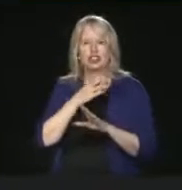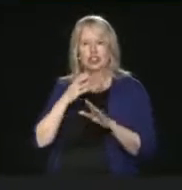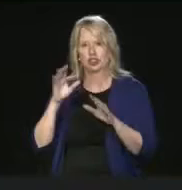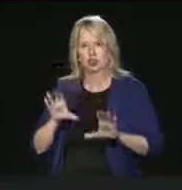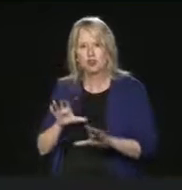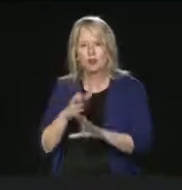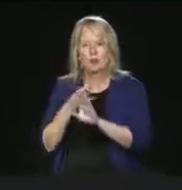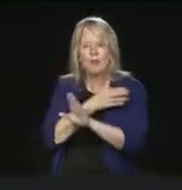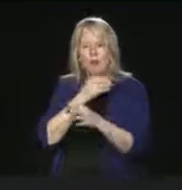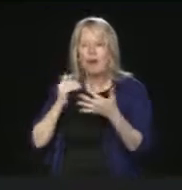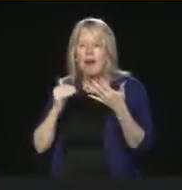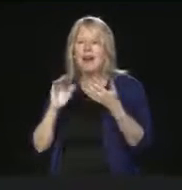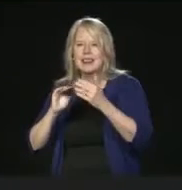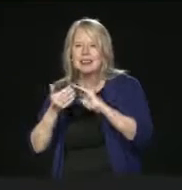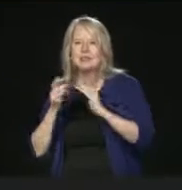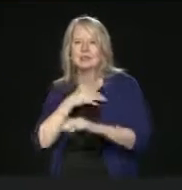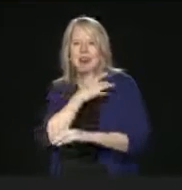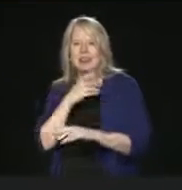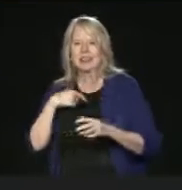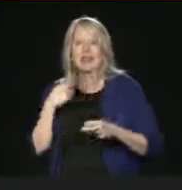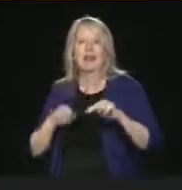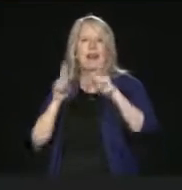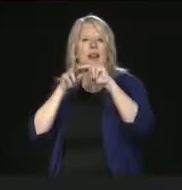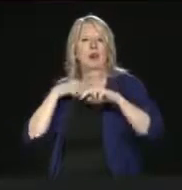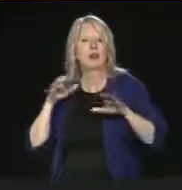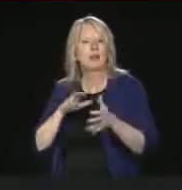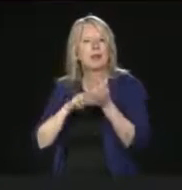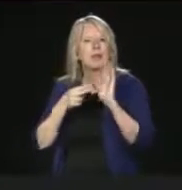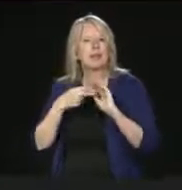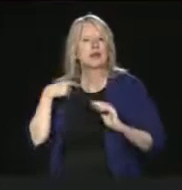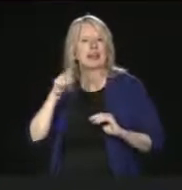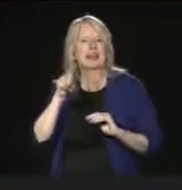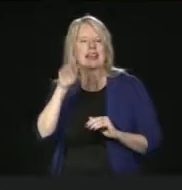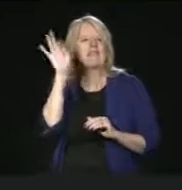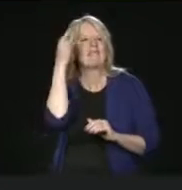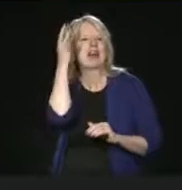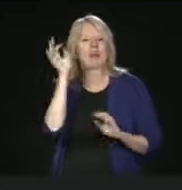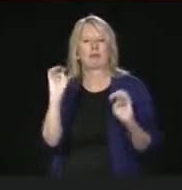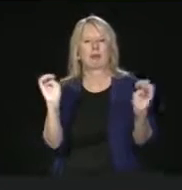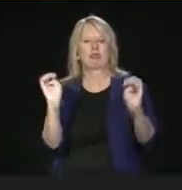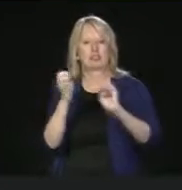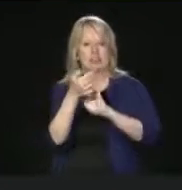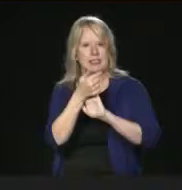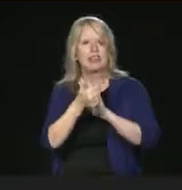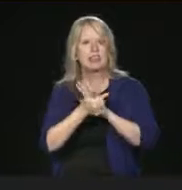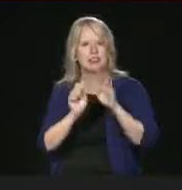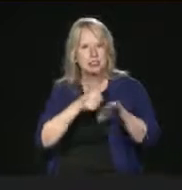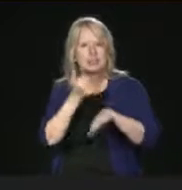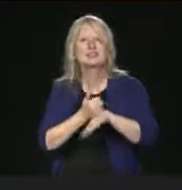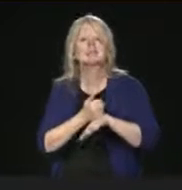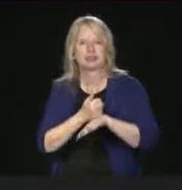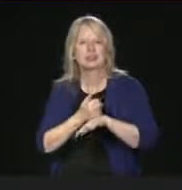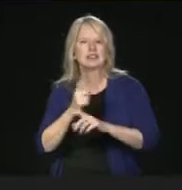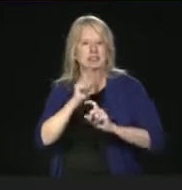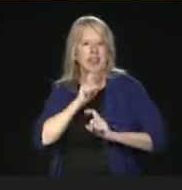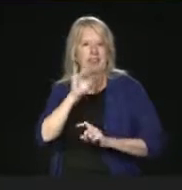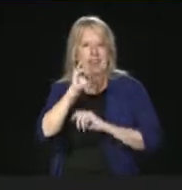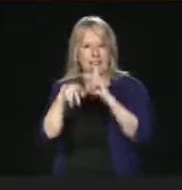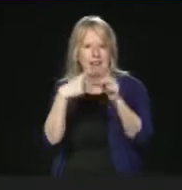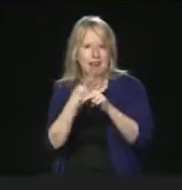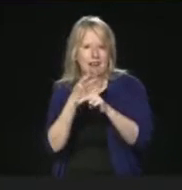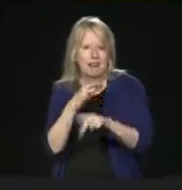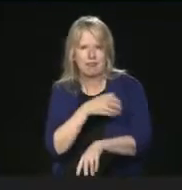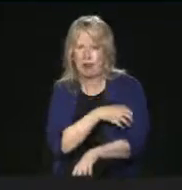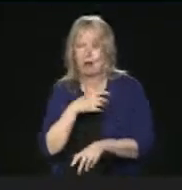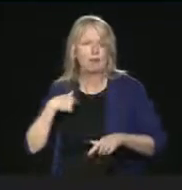level, and there is a need for emergency measures at the federal level to provide those powers. We are not at that